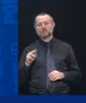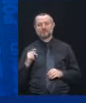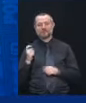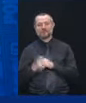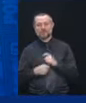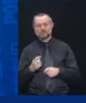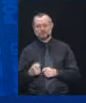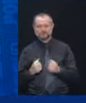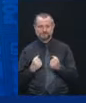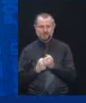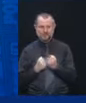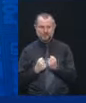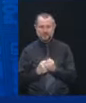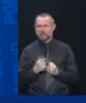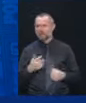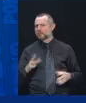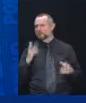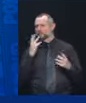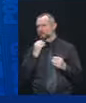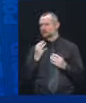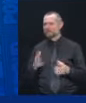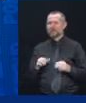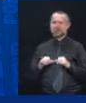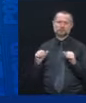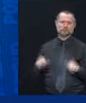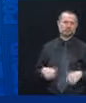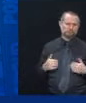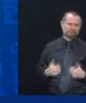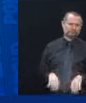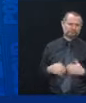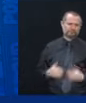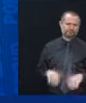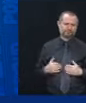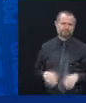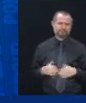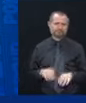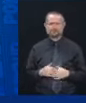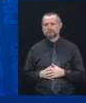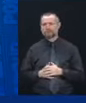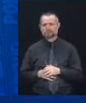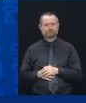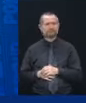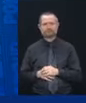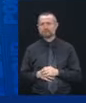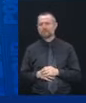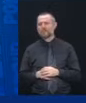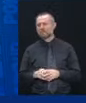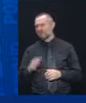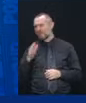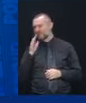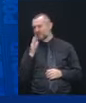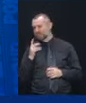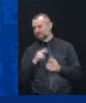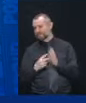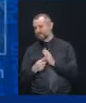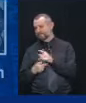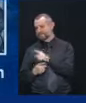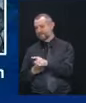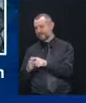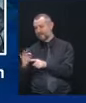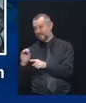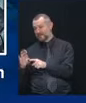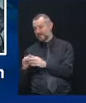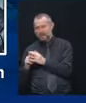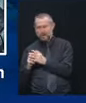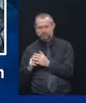it's a great venue for the arts. So it will build up to that in the